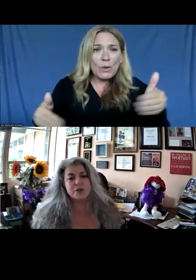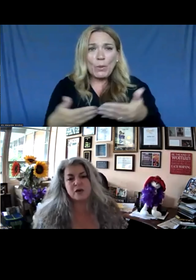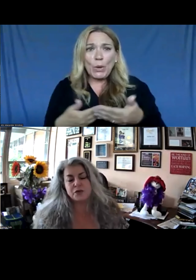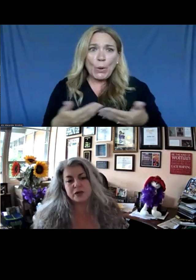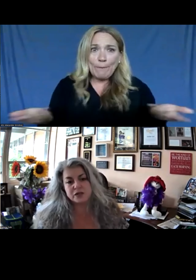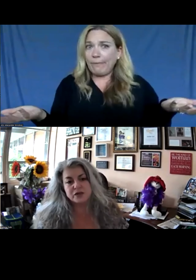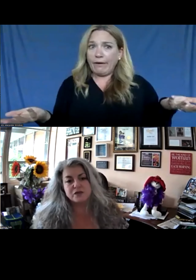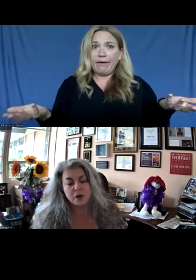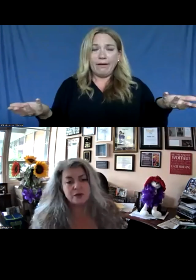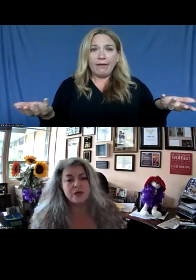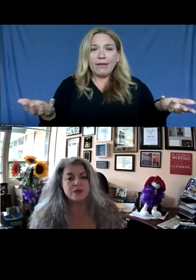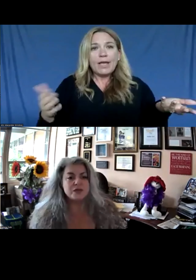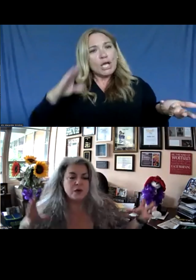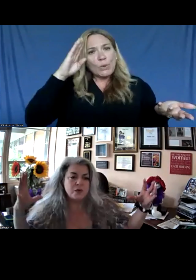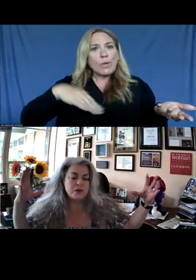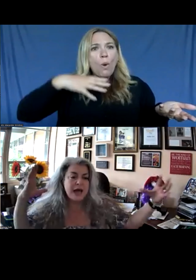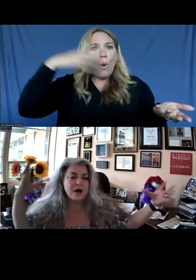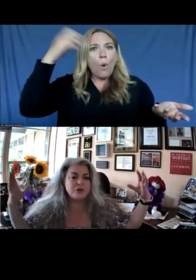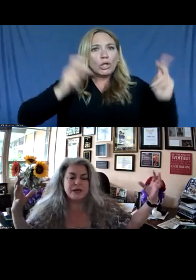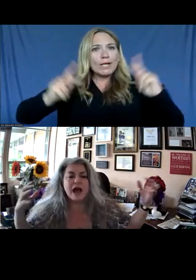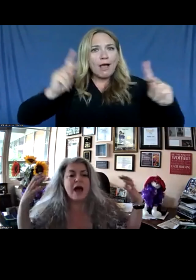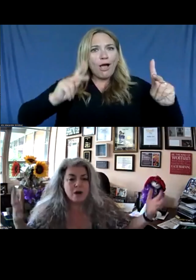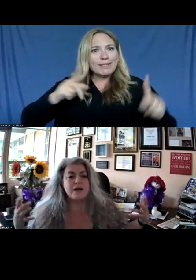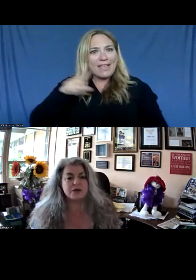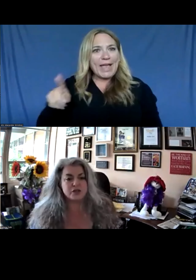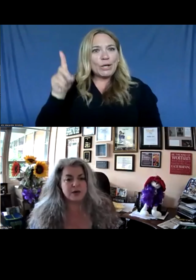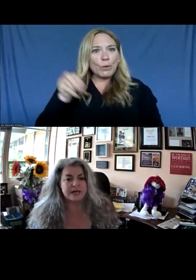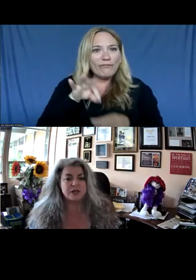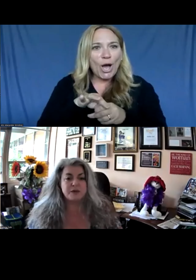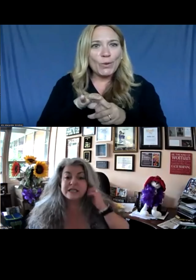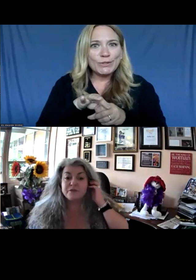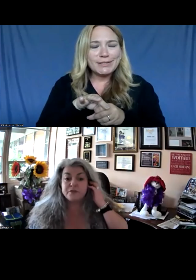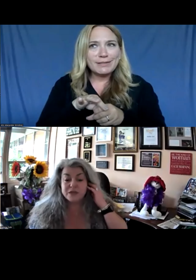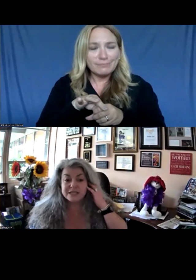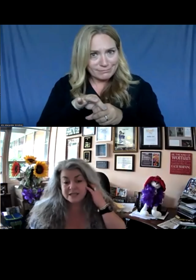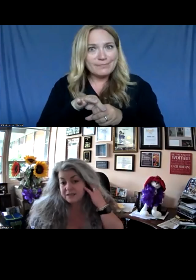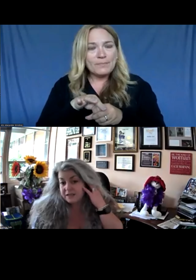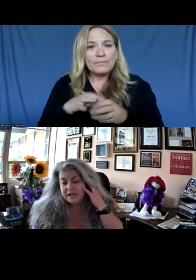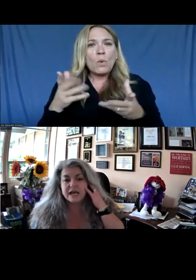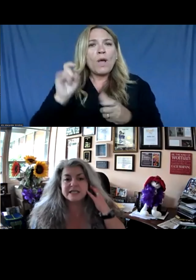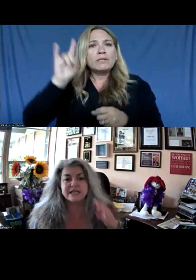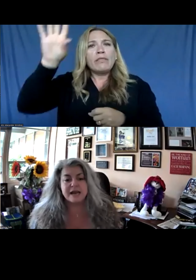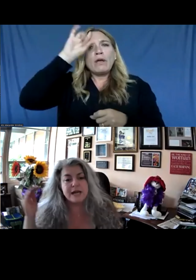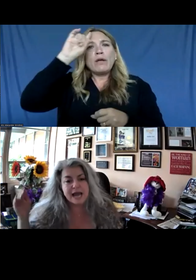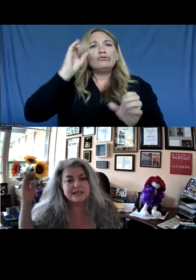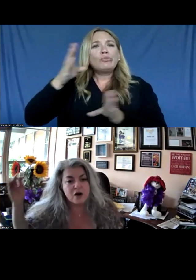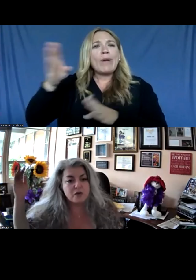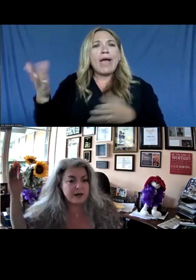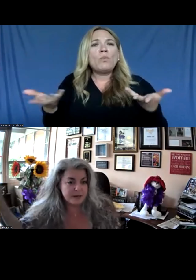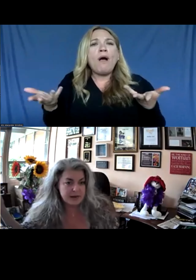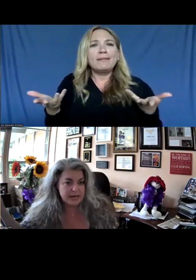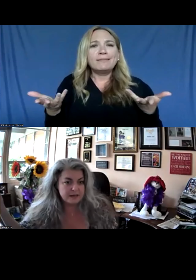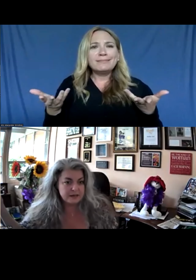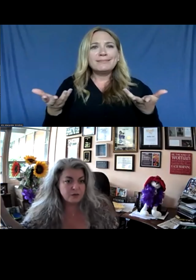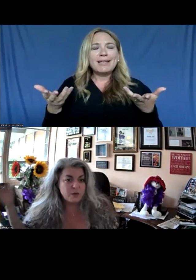we know that older adults vote. So how do we, I want to know the strategy, because it's a statement has